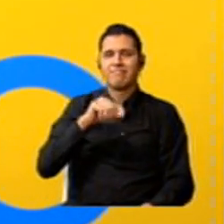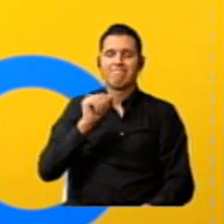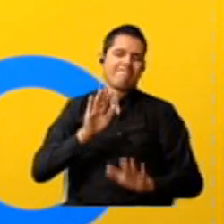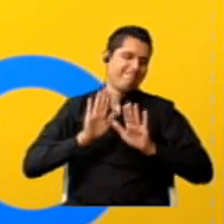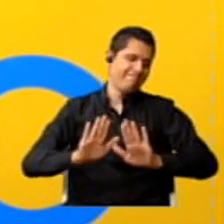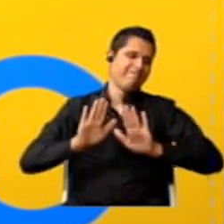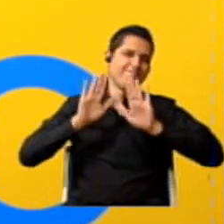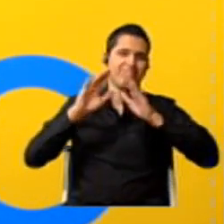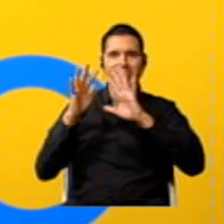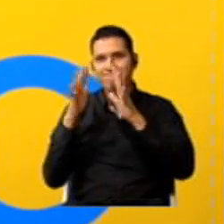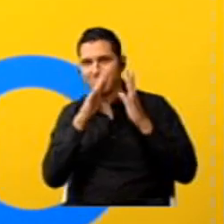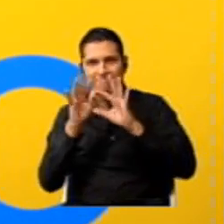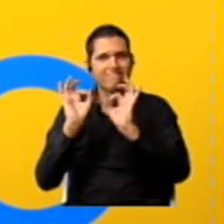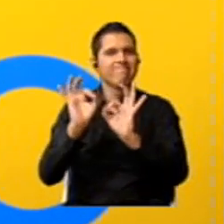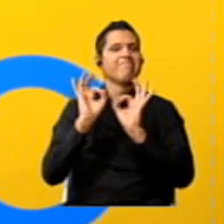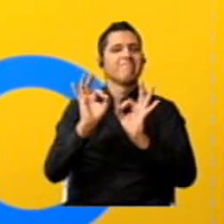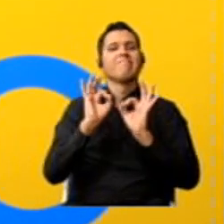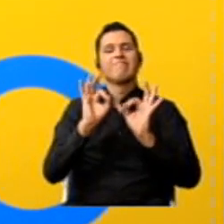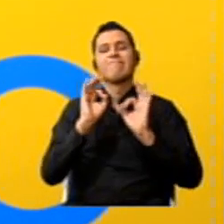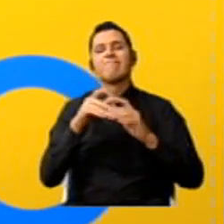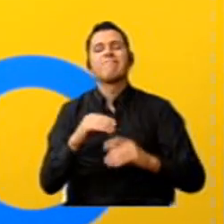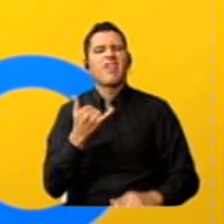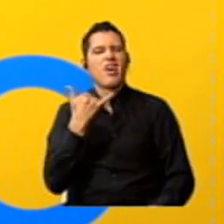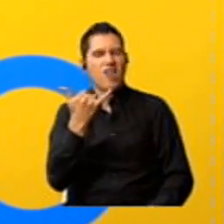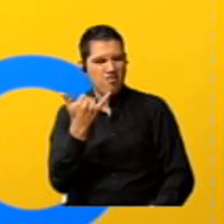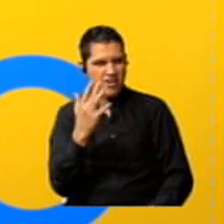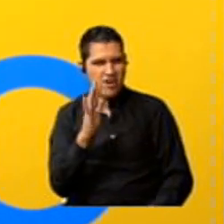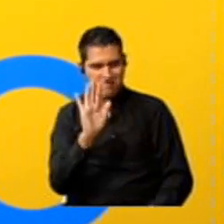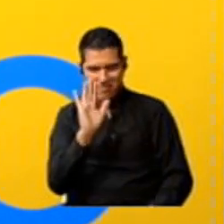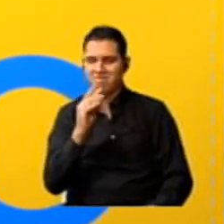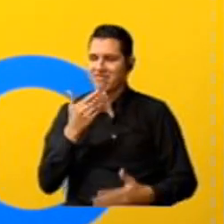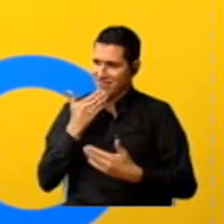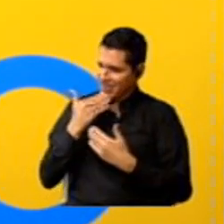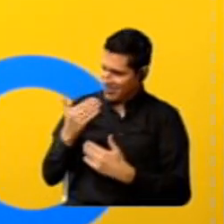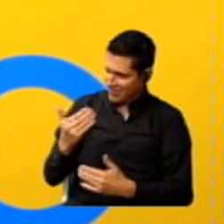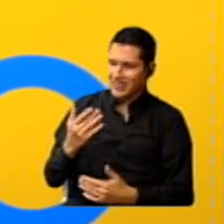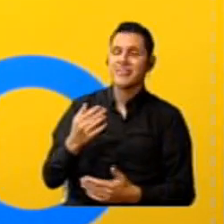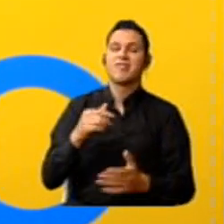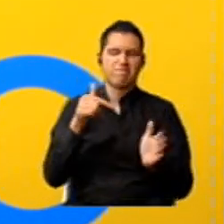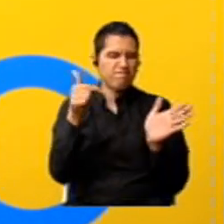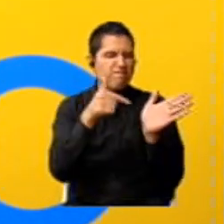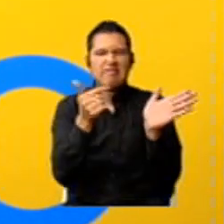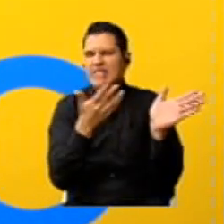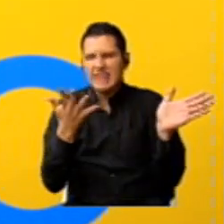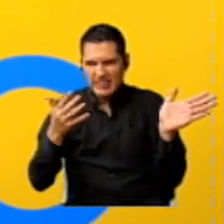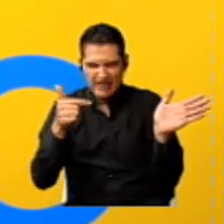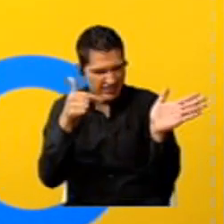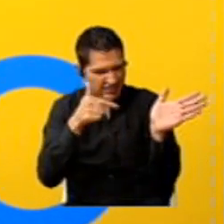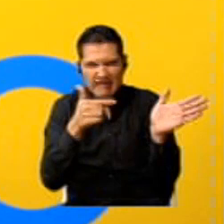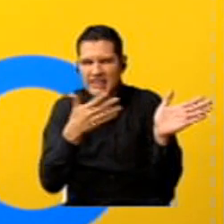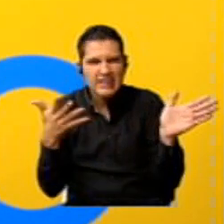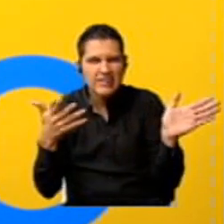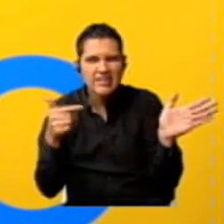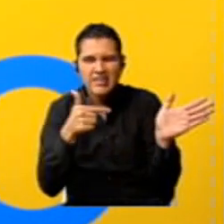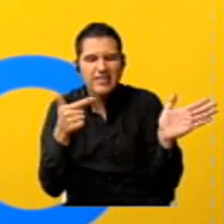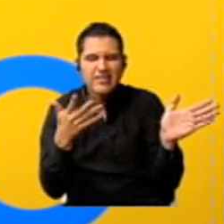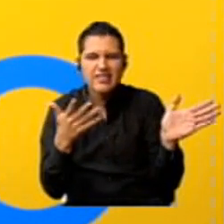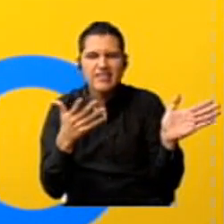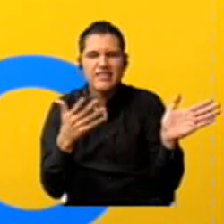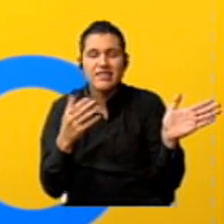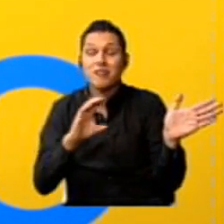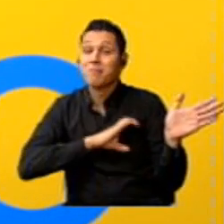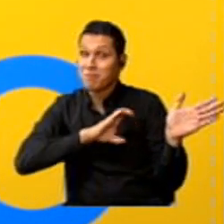Excellent. Very good. Now, thank you, Waldo. What's this? This is the